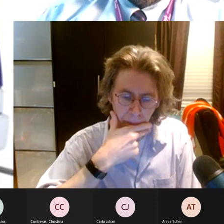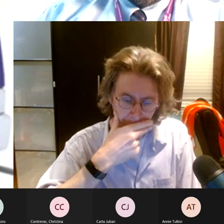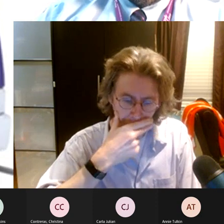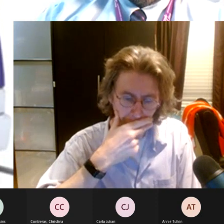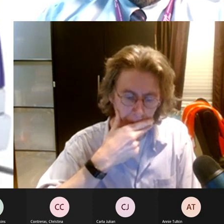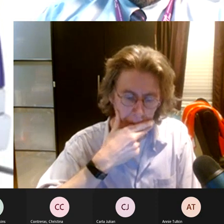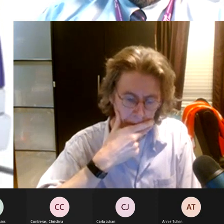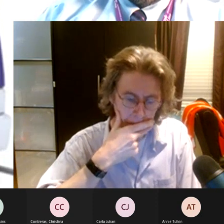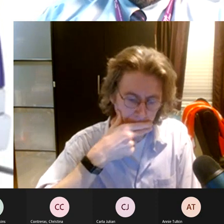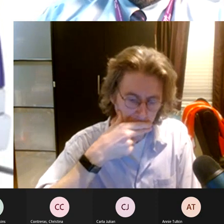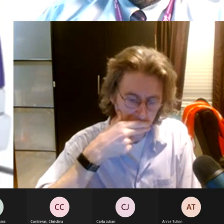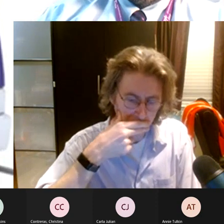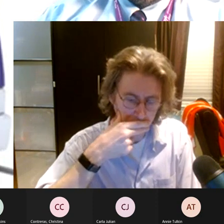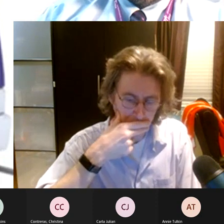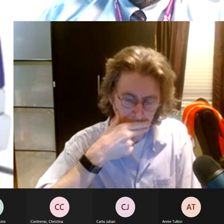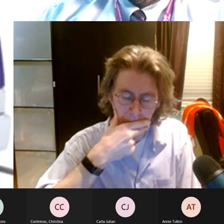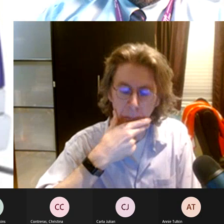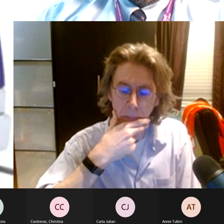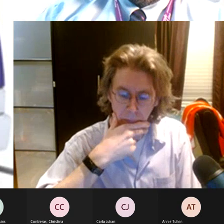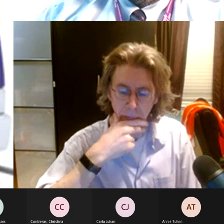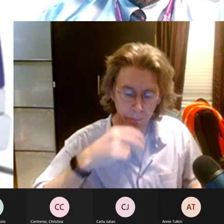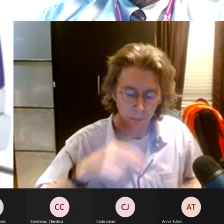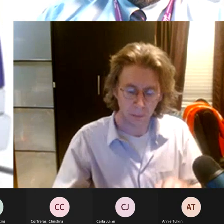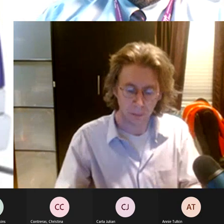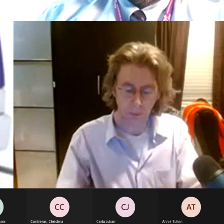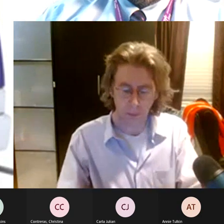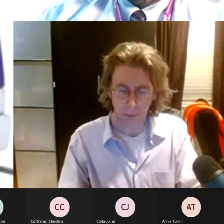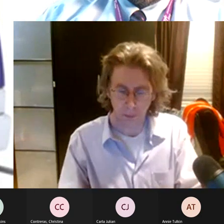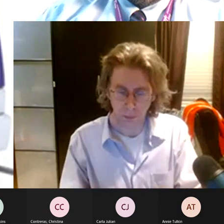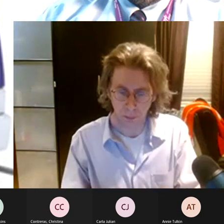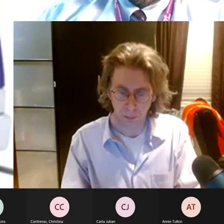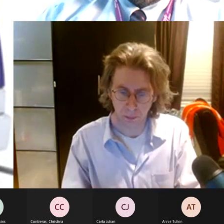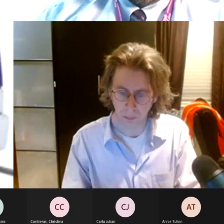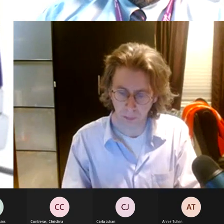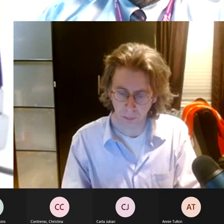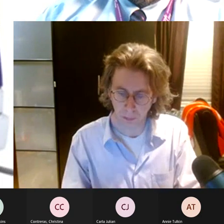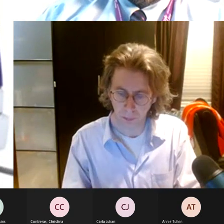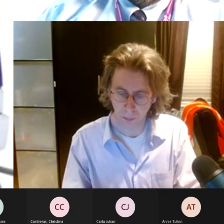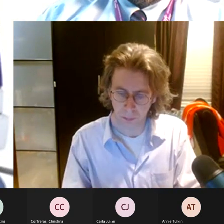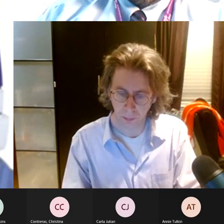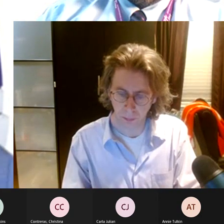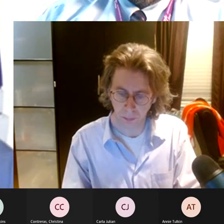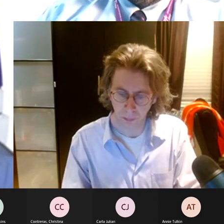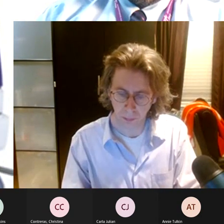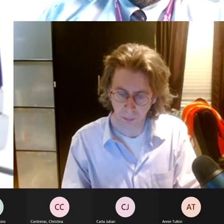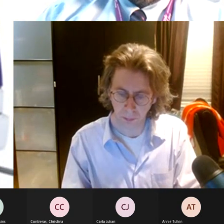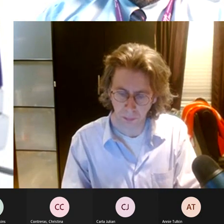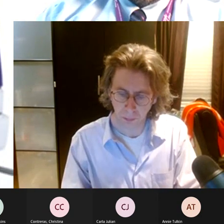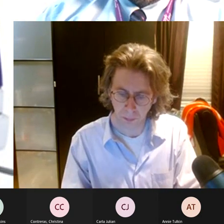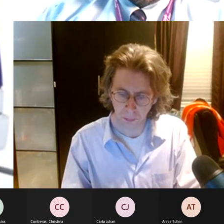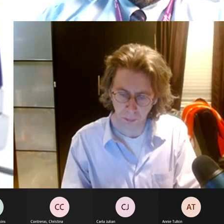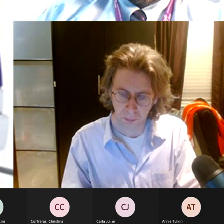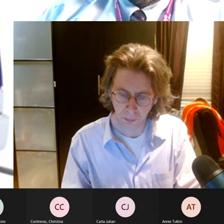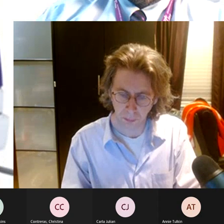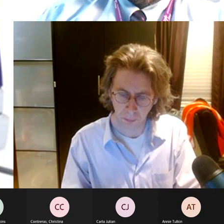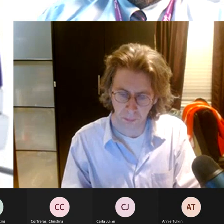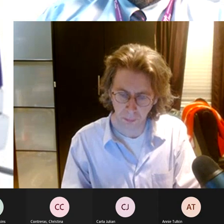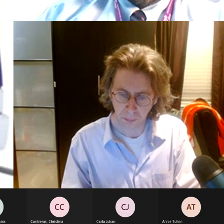mean, that's not their responsibility. If it was old work, we owe them for that. So there are definitely contractual